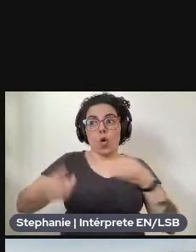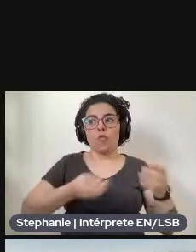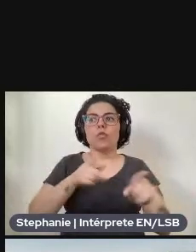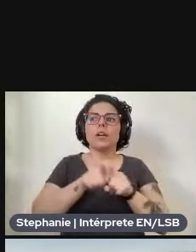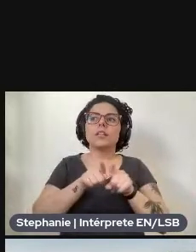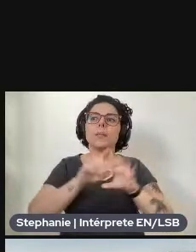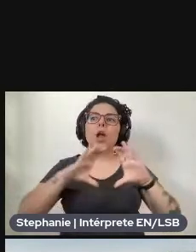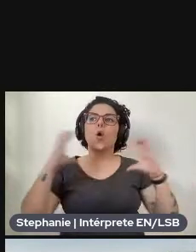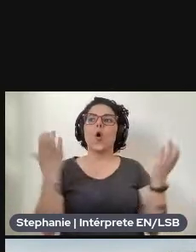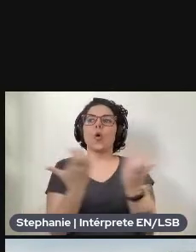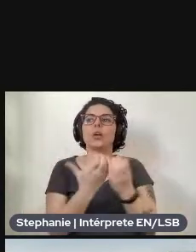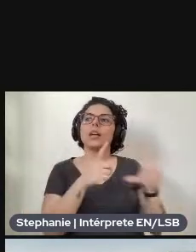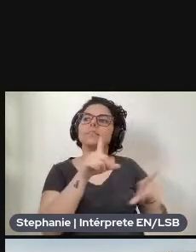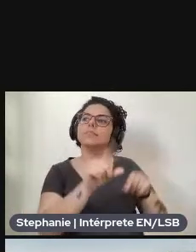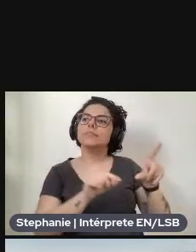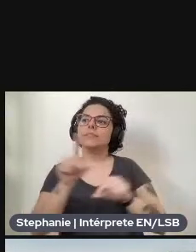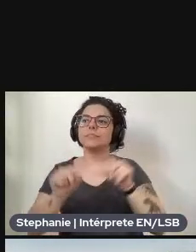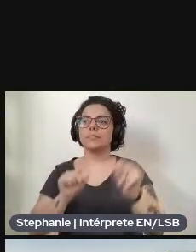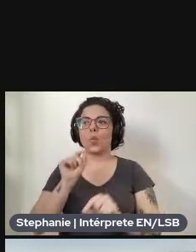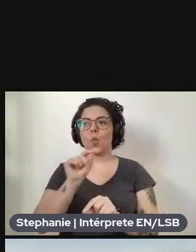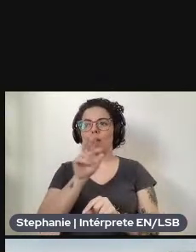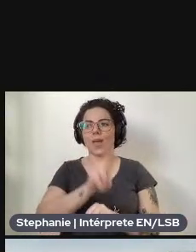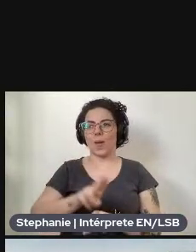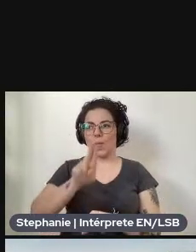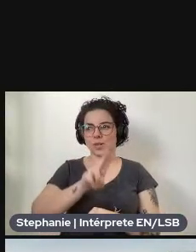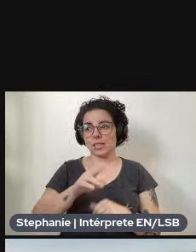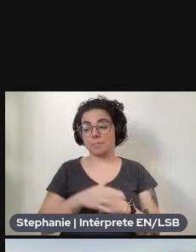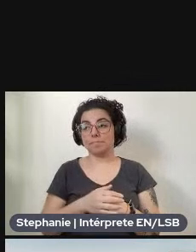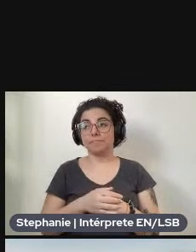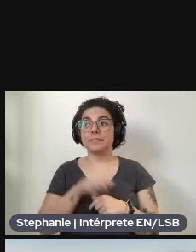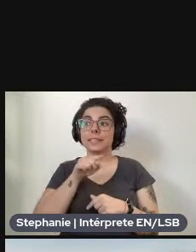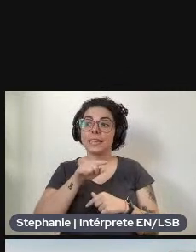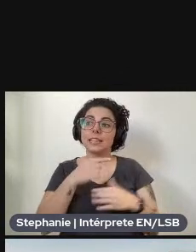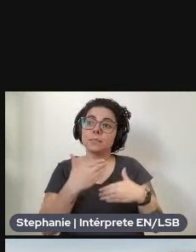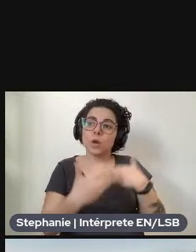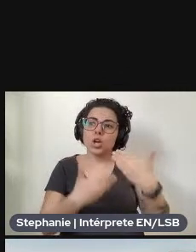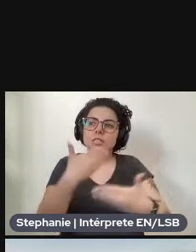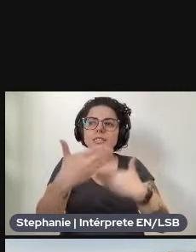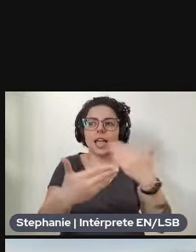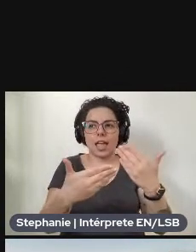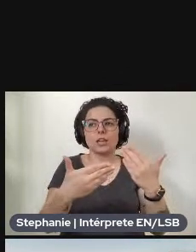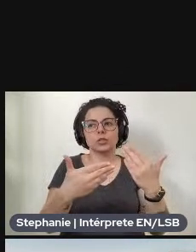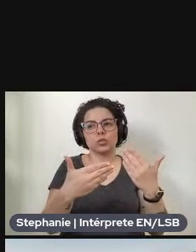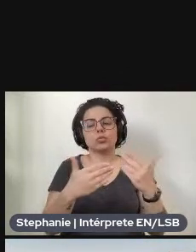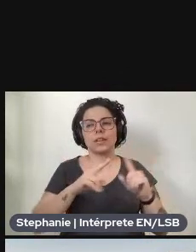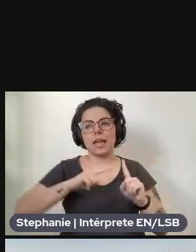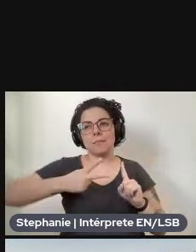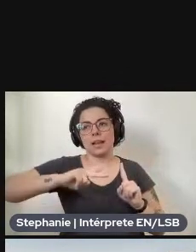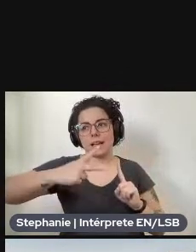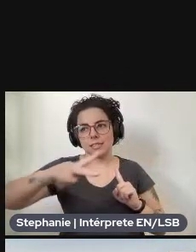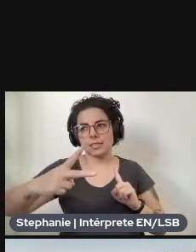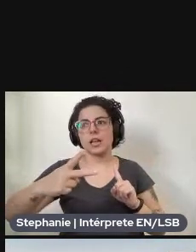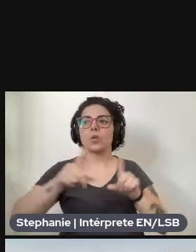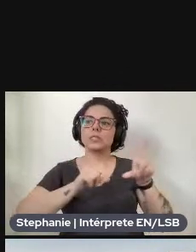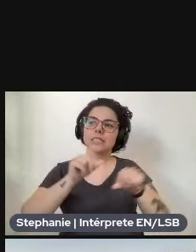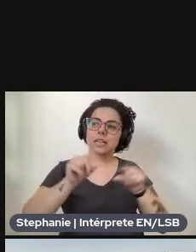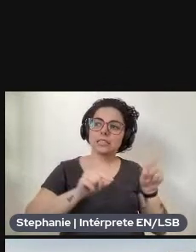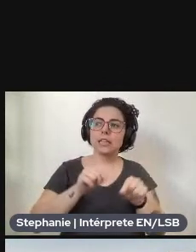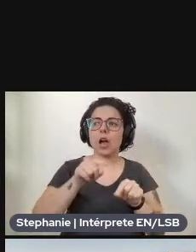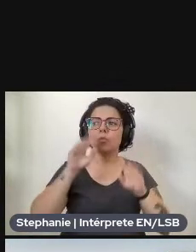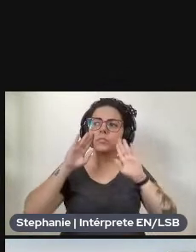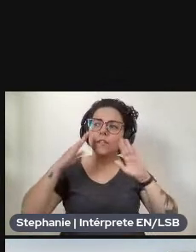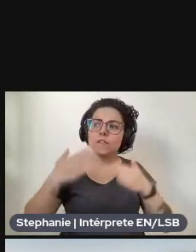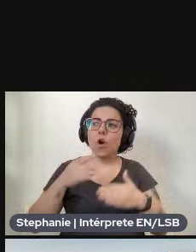a community. Now, these processes of replication and selection, of course, they mostly concern